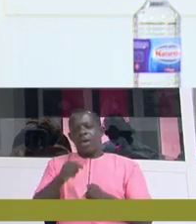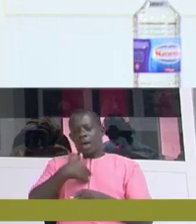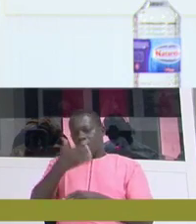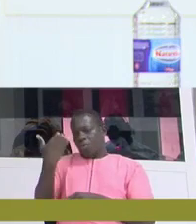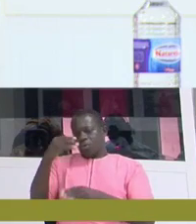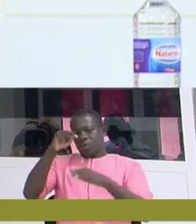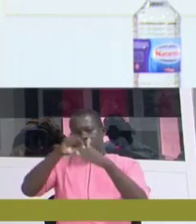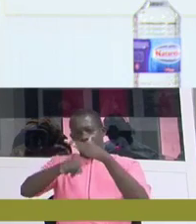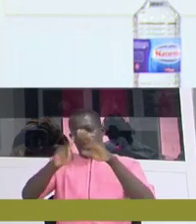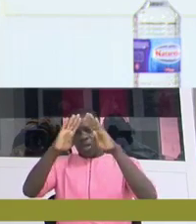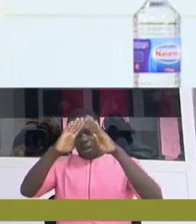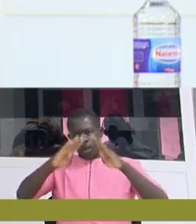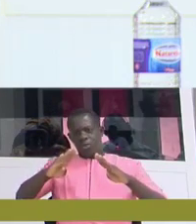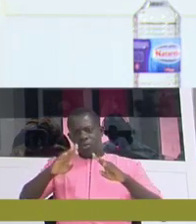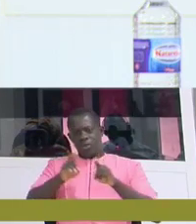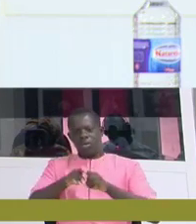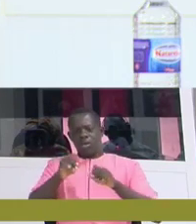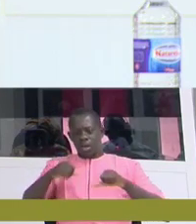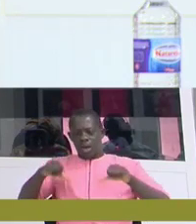room